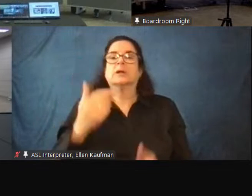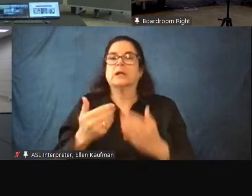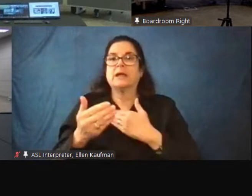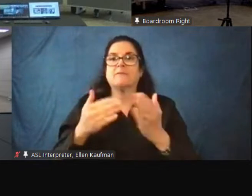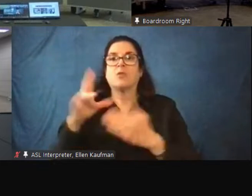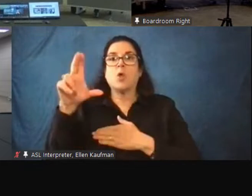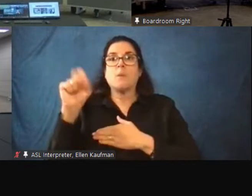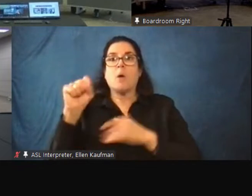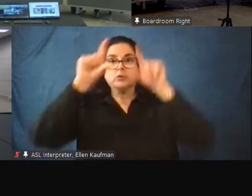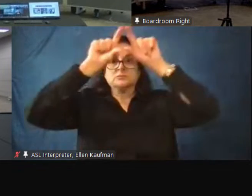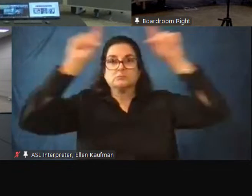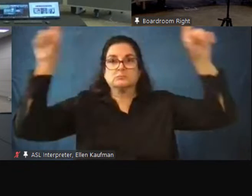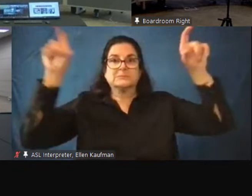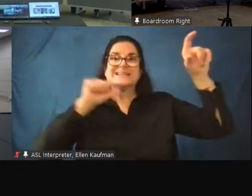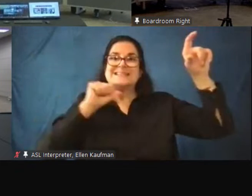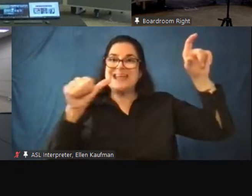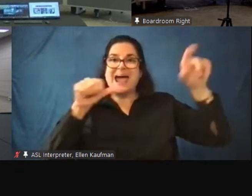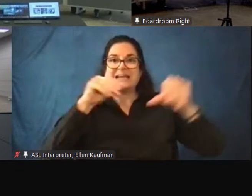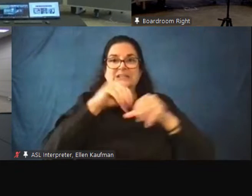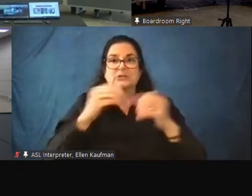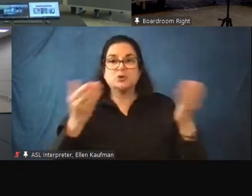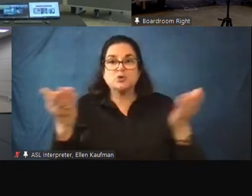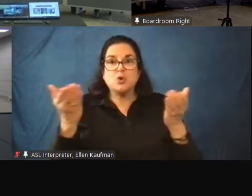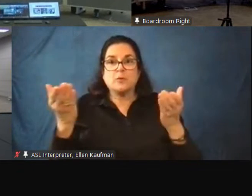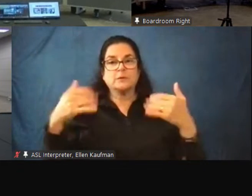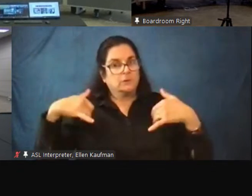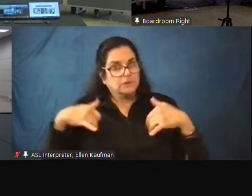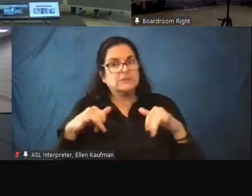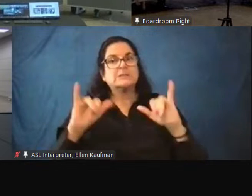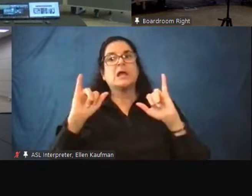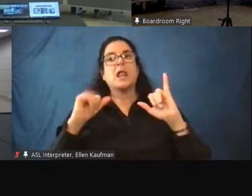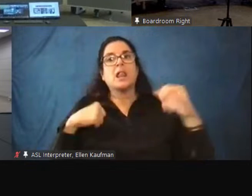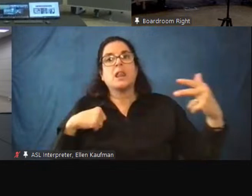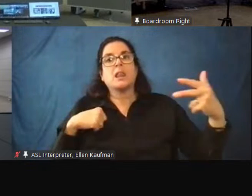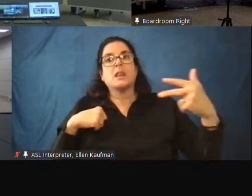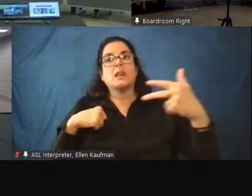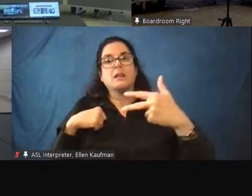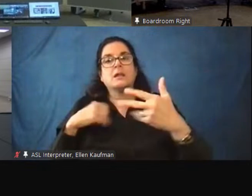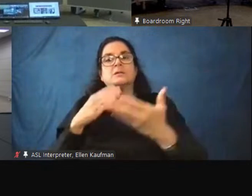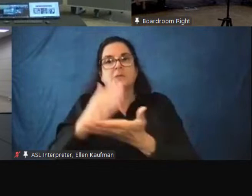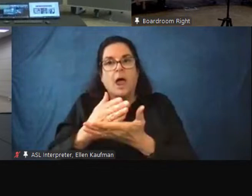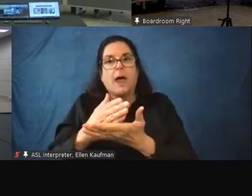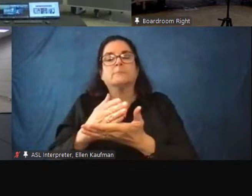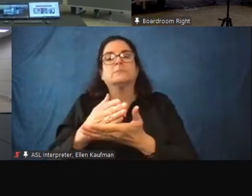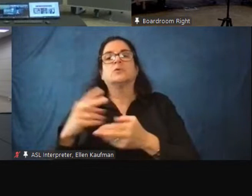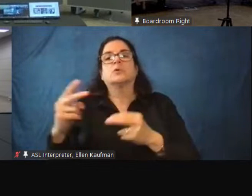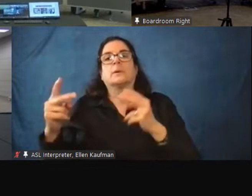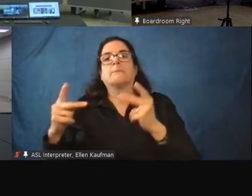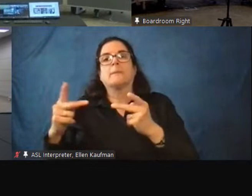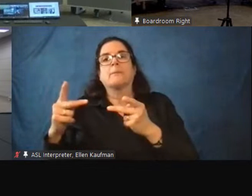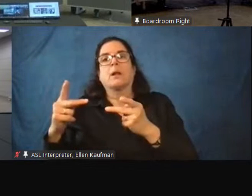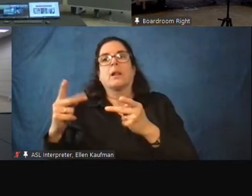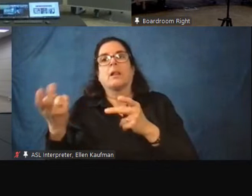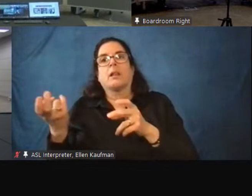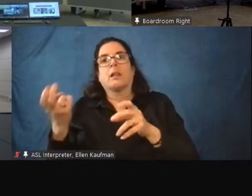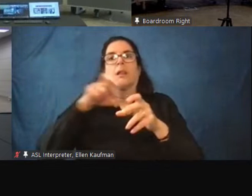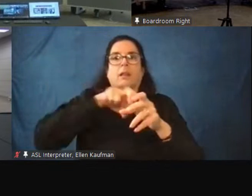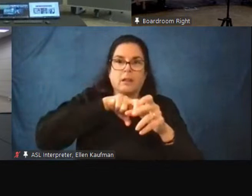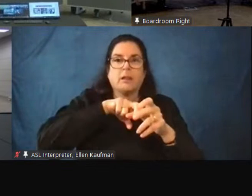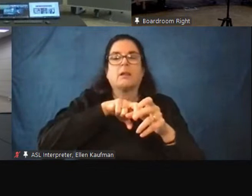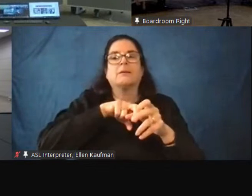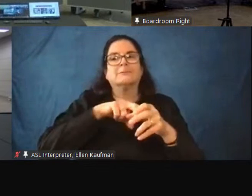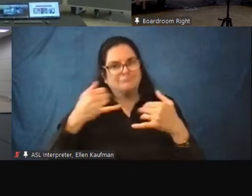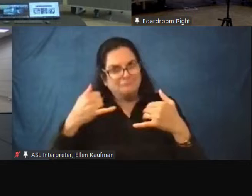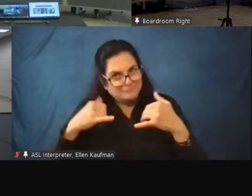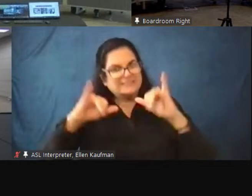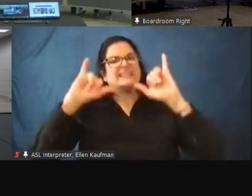on service, she still stopped to pick up the people and take them, you know, that's her route. She was still gonna go